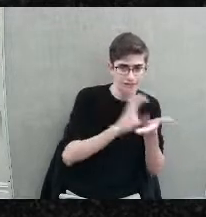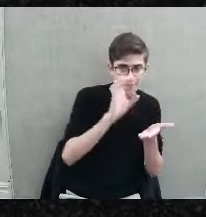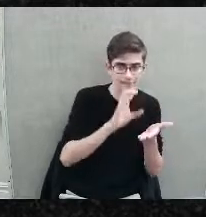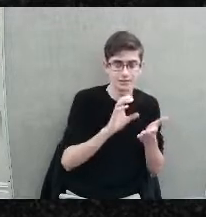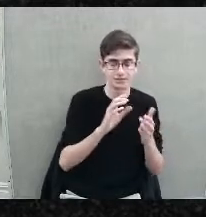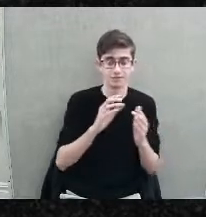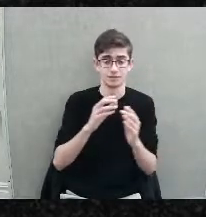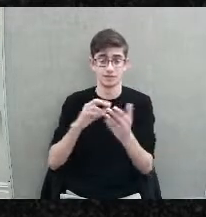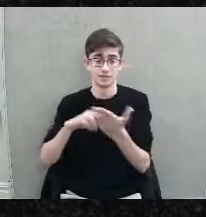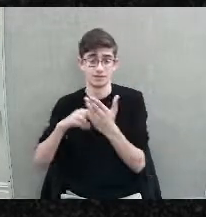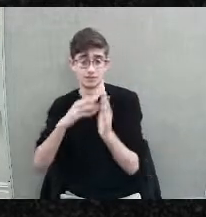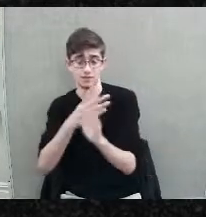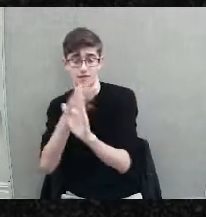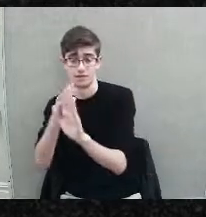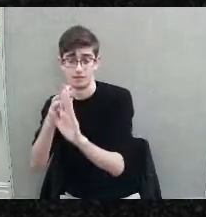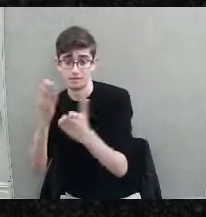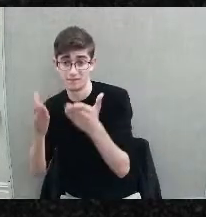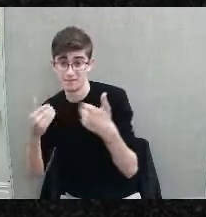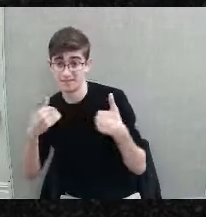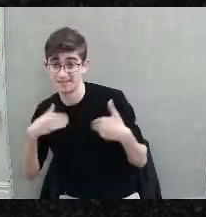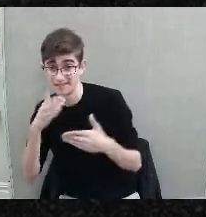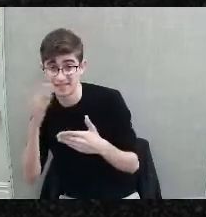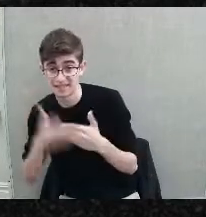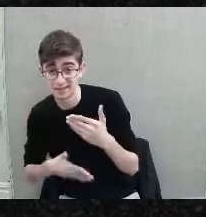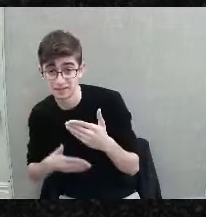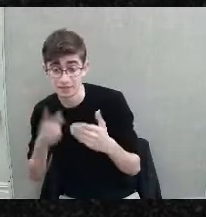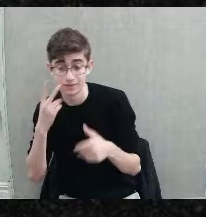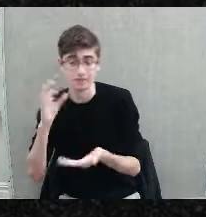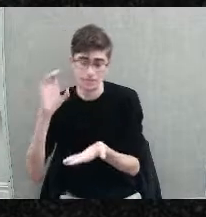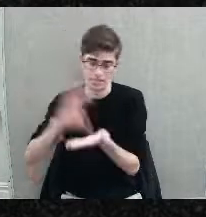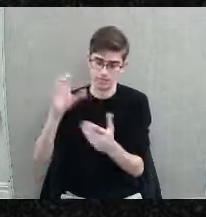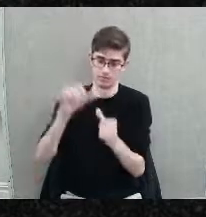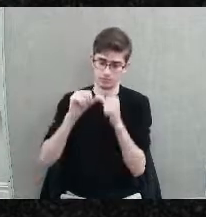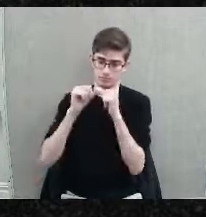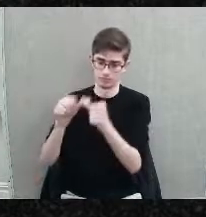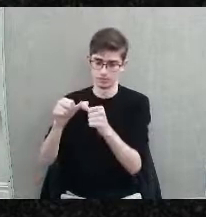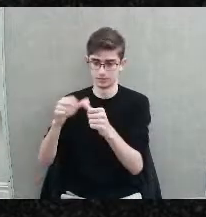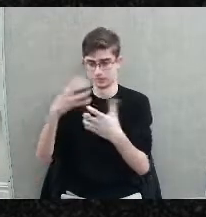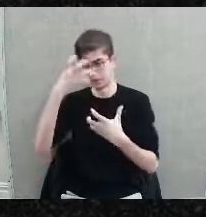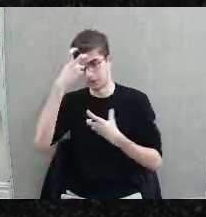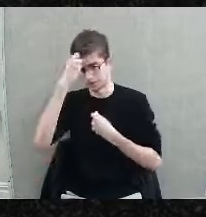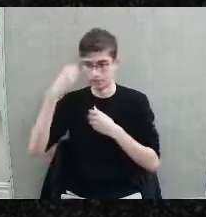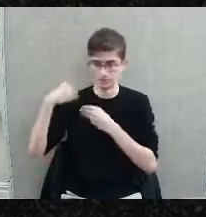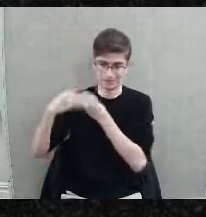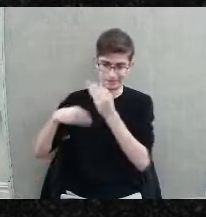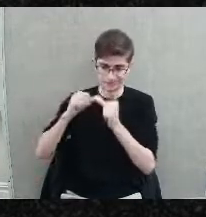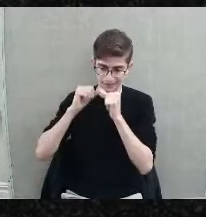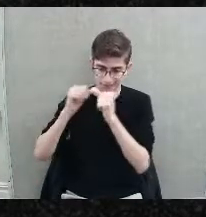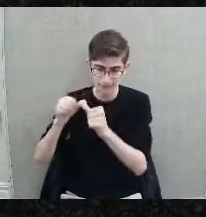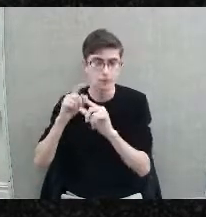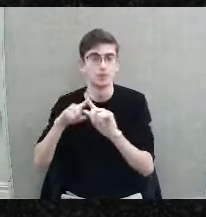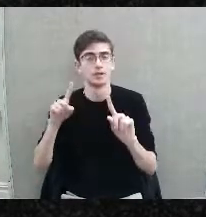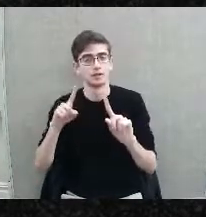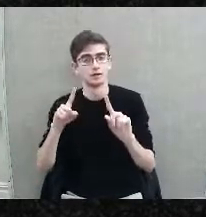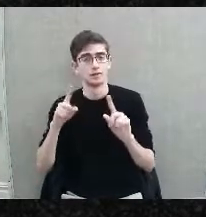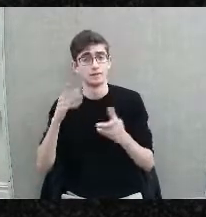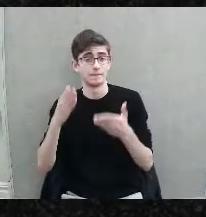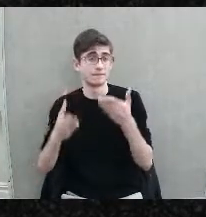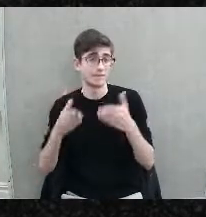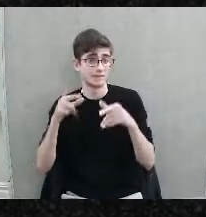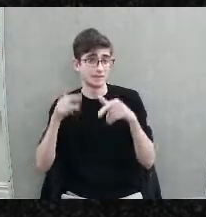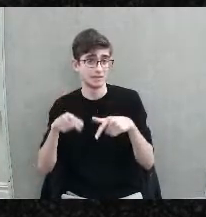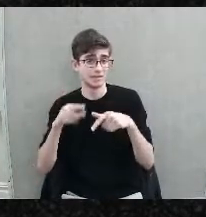ending? So we might be seeing the persistence of capitalism and the persistence of the legacy of colonialism, but maybe the end of